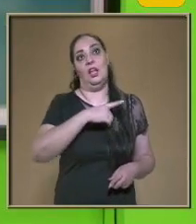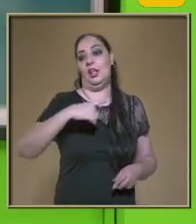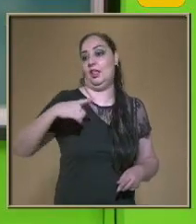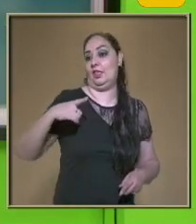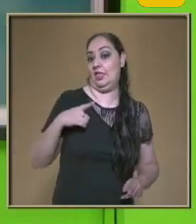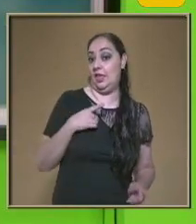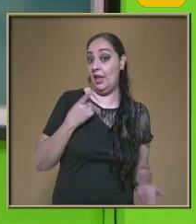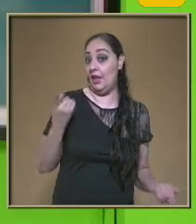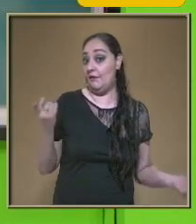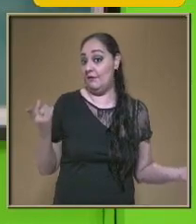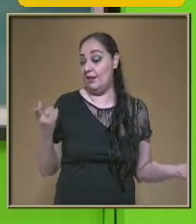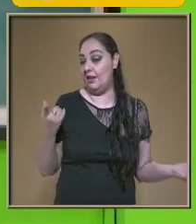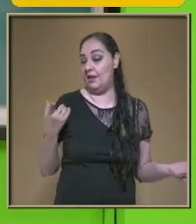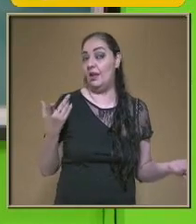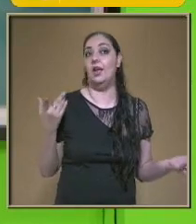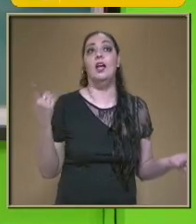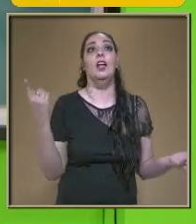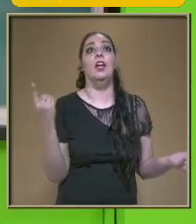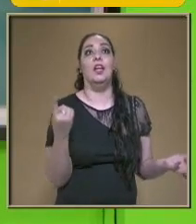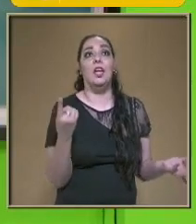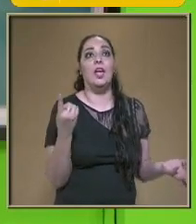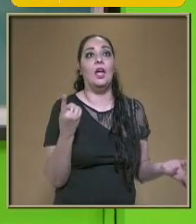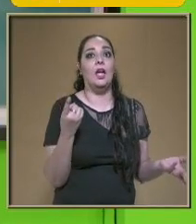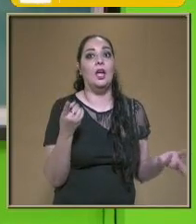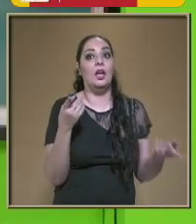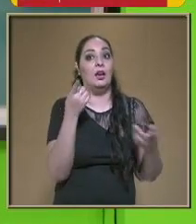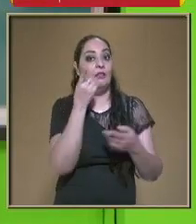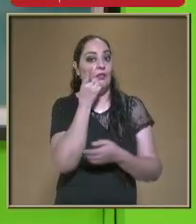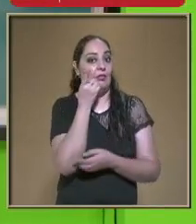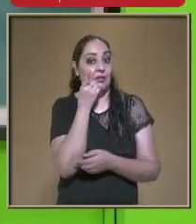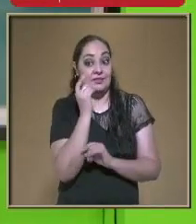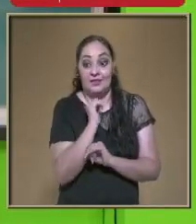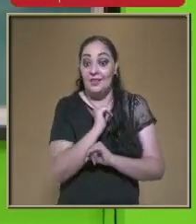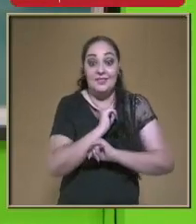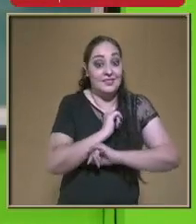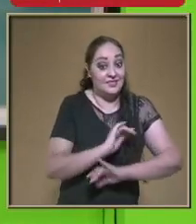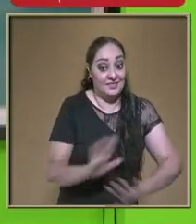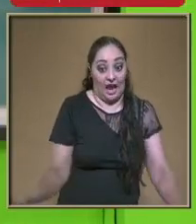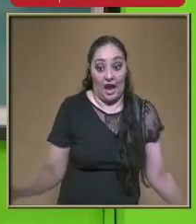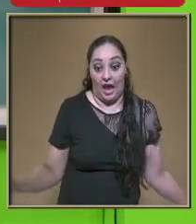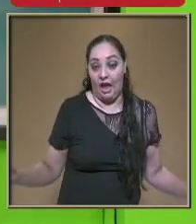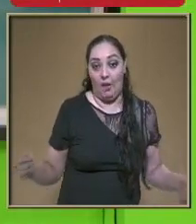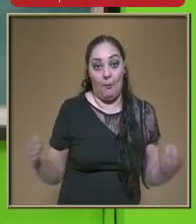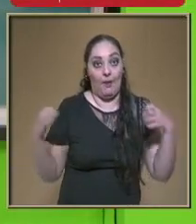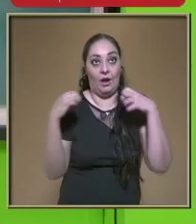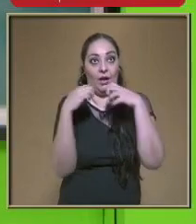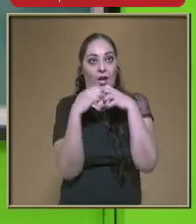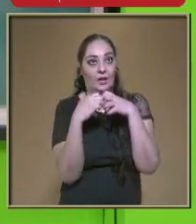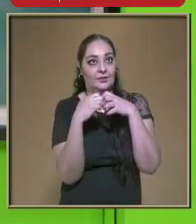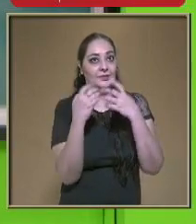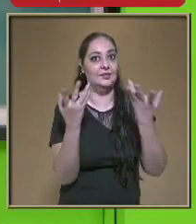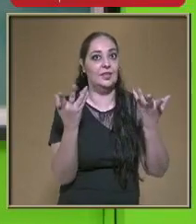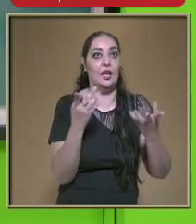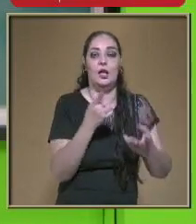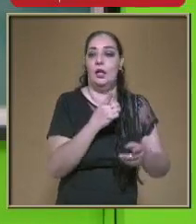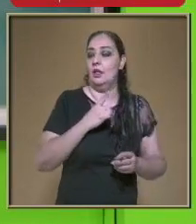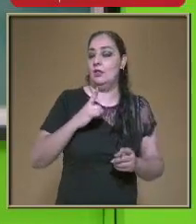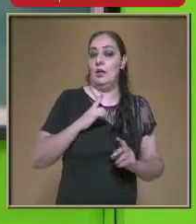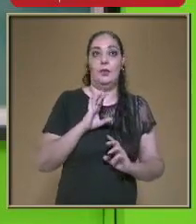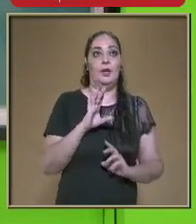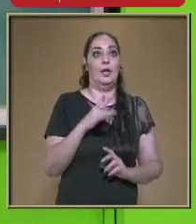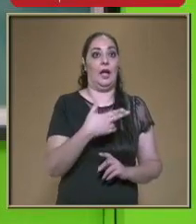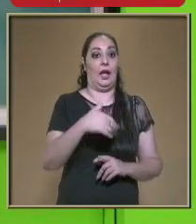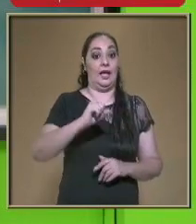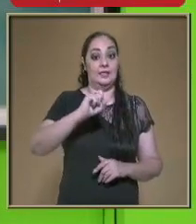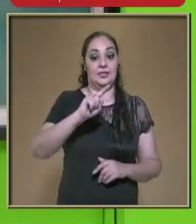He has to what? To the dentist now, like an emergency. He has to, obligation. He has